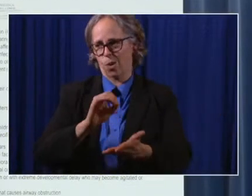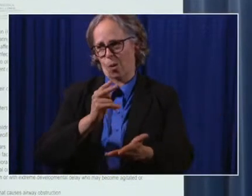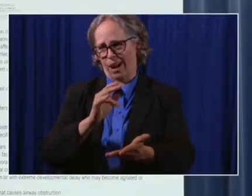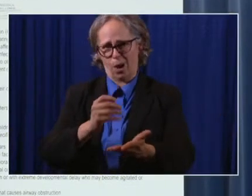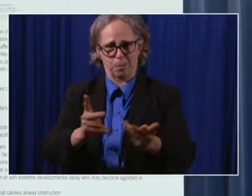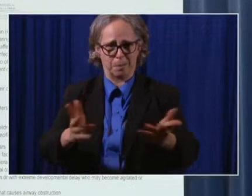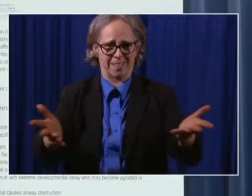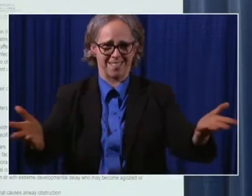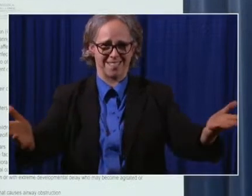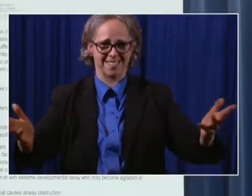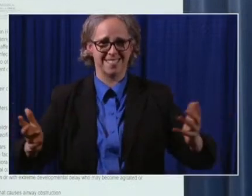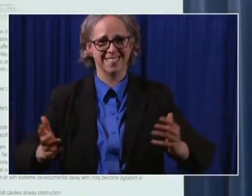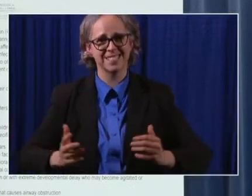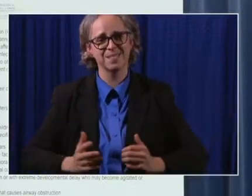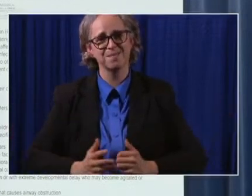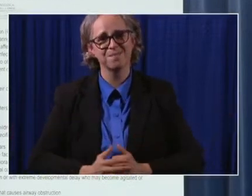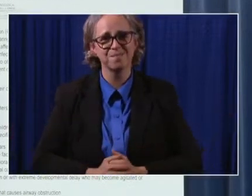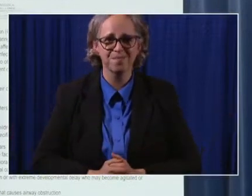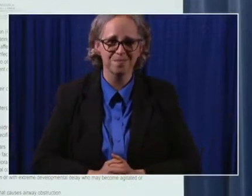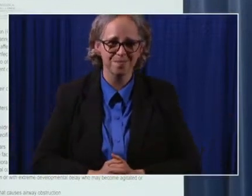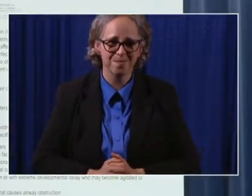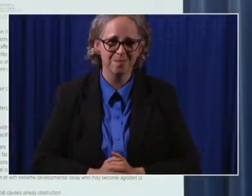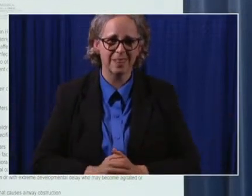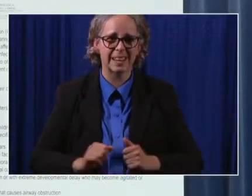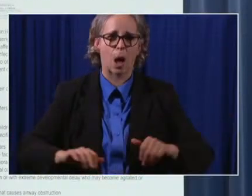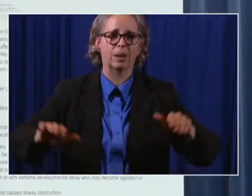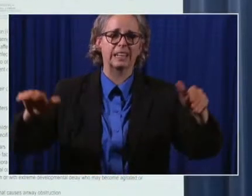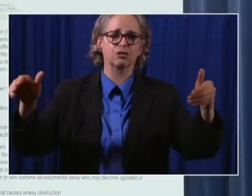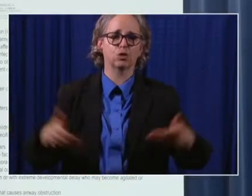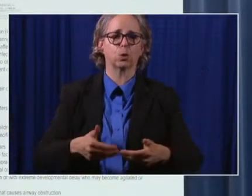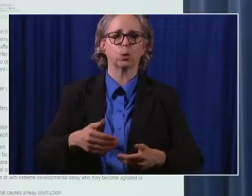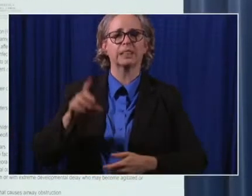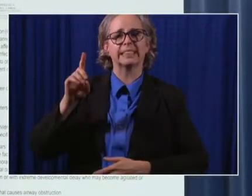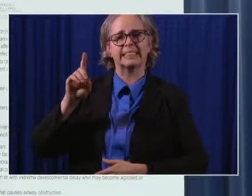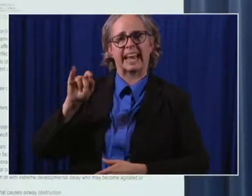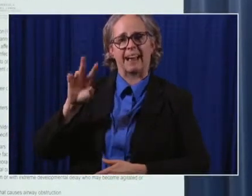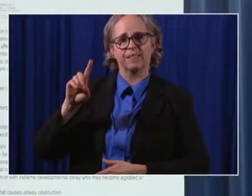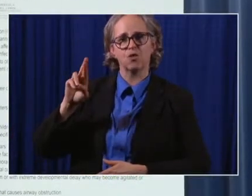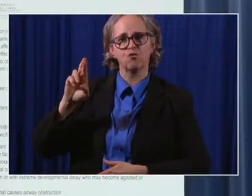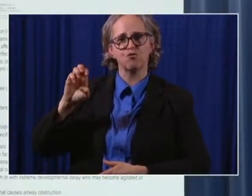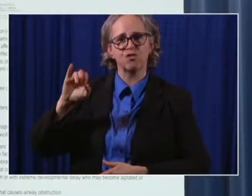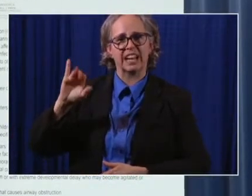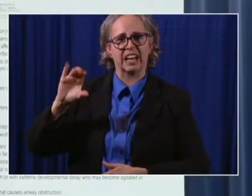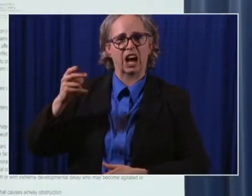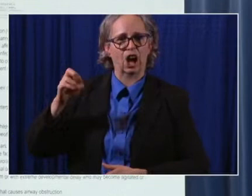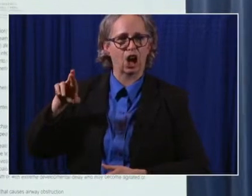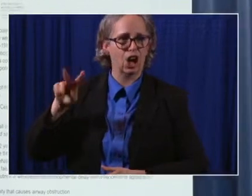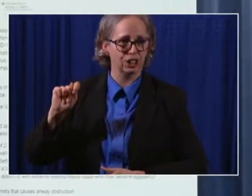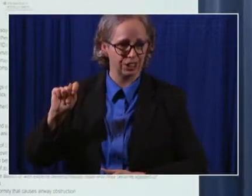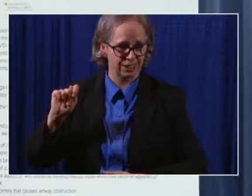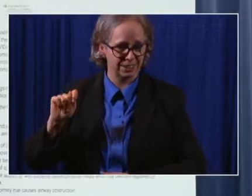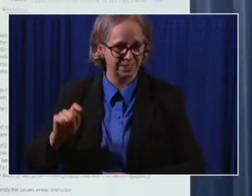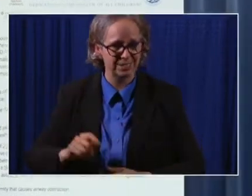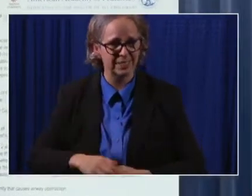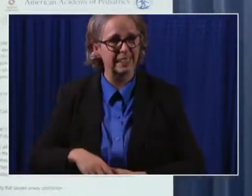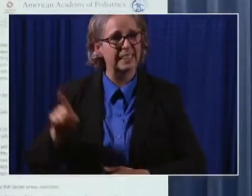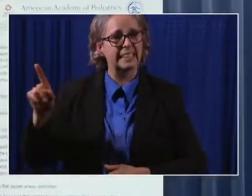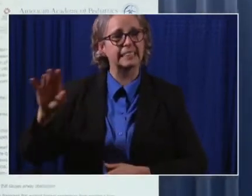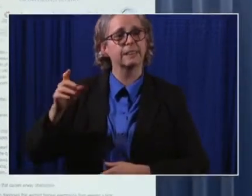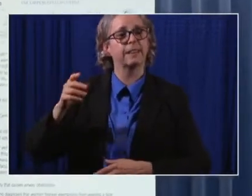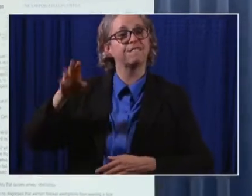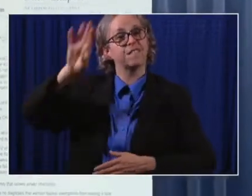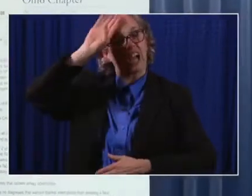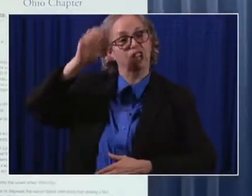I'd like to introduce David Reichert, who is the fire chief for the city of Fairborn in Greene County. He's been with